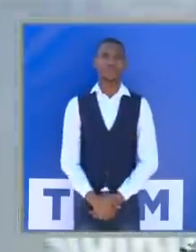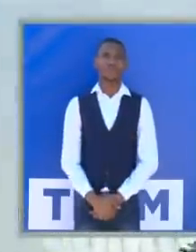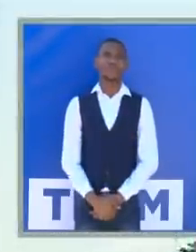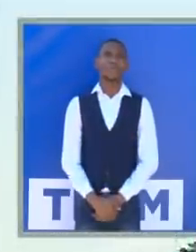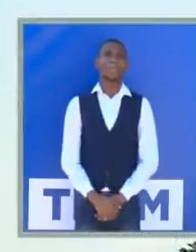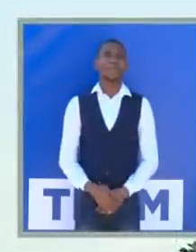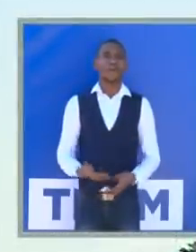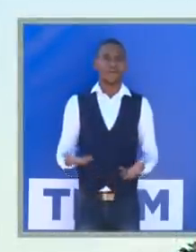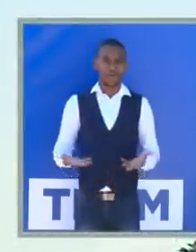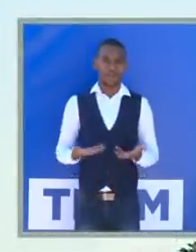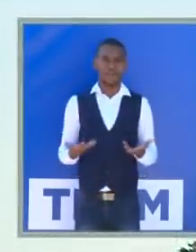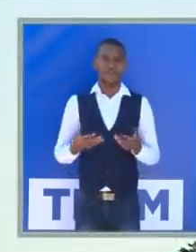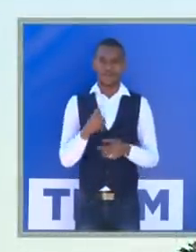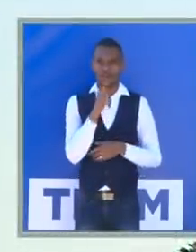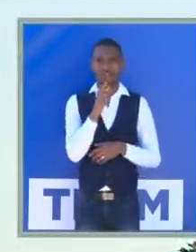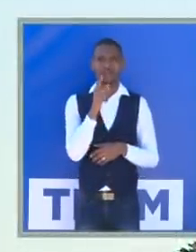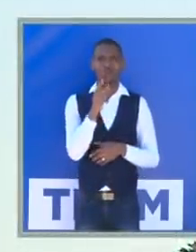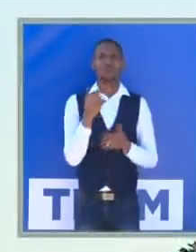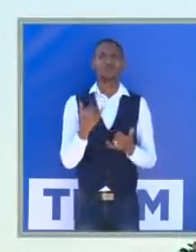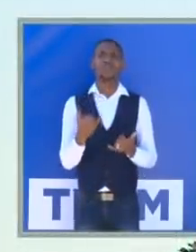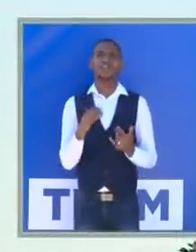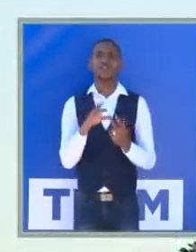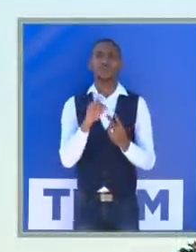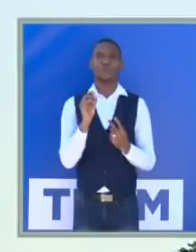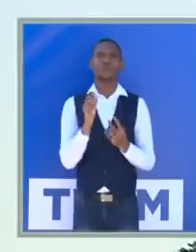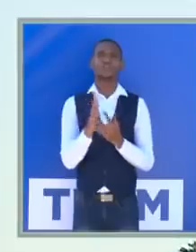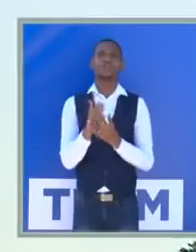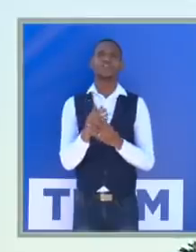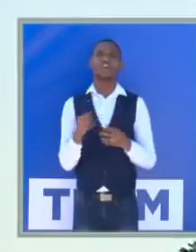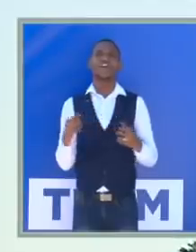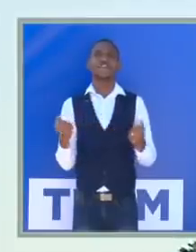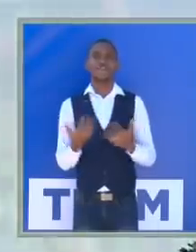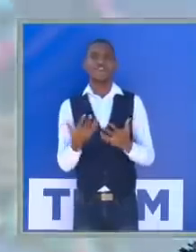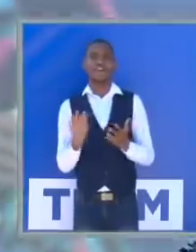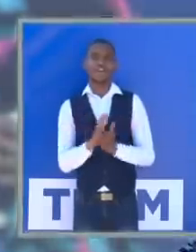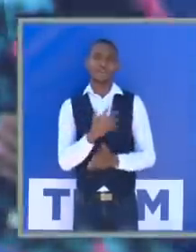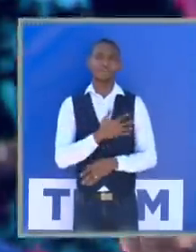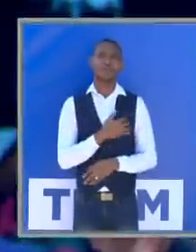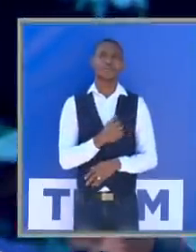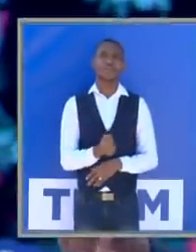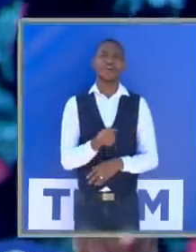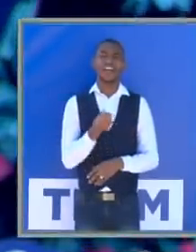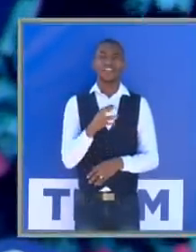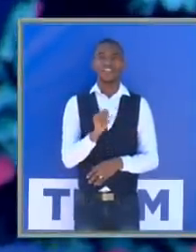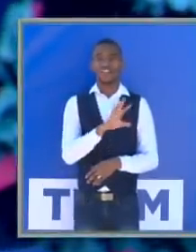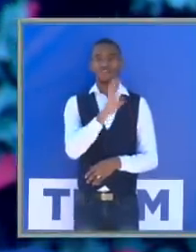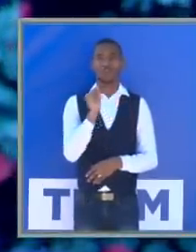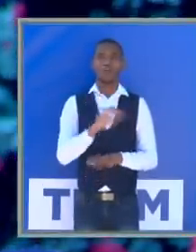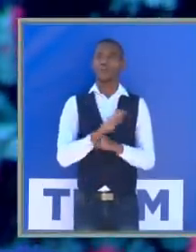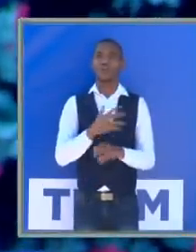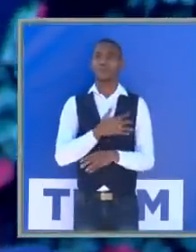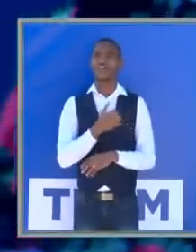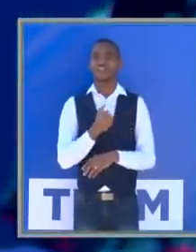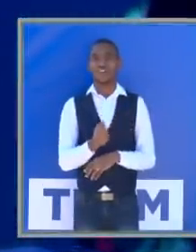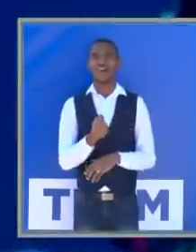I'm here to tell you, today the choice is between fear and bravery. And if South Africans were not brave,